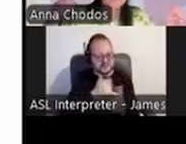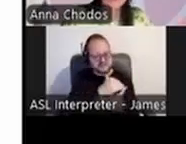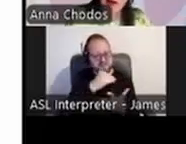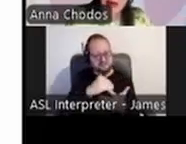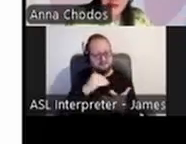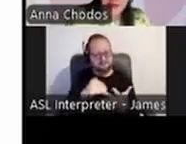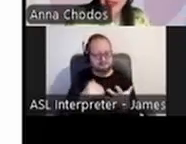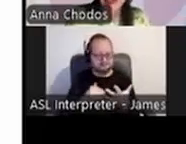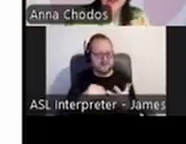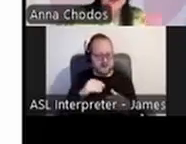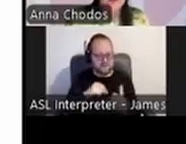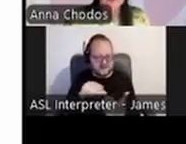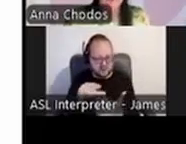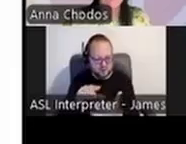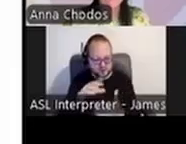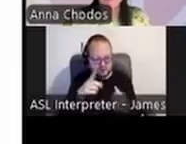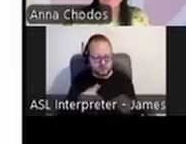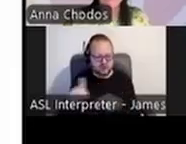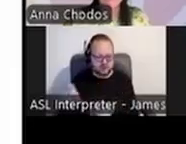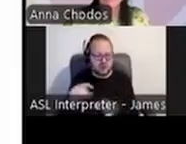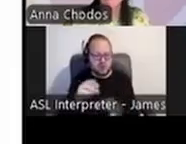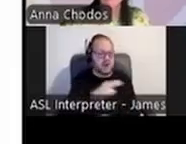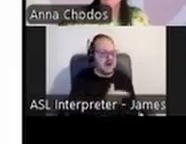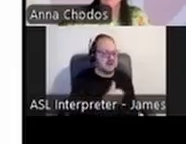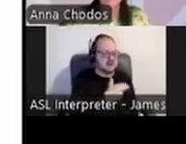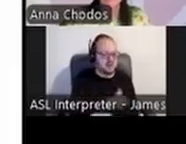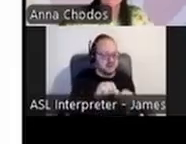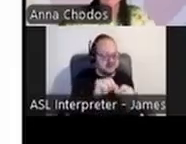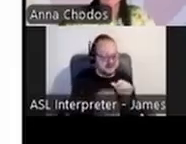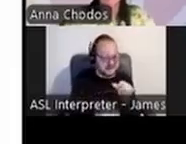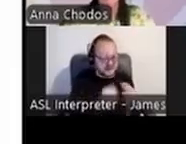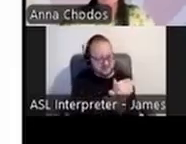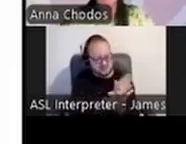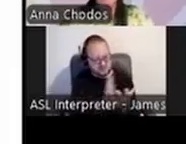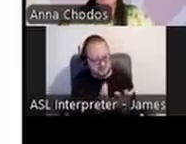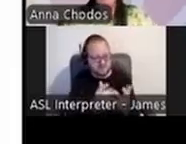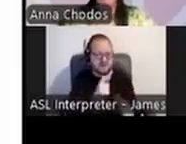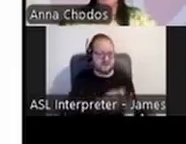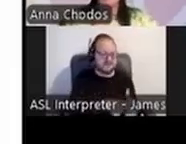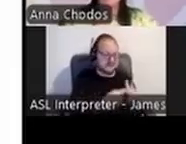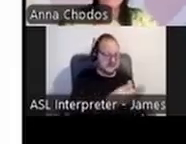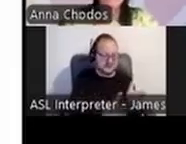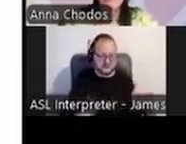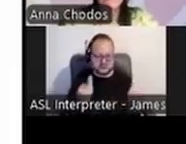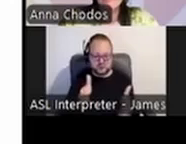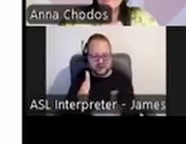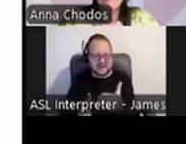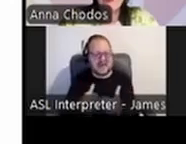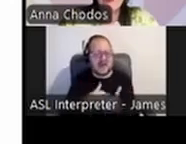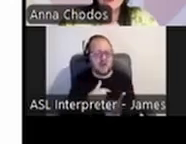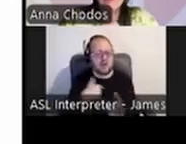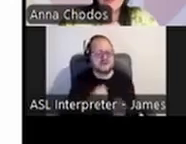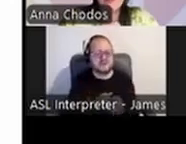hospitalization, and how we're weaving in and supporting caregivers throughout, and making sure that